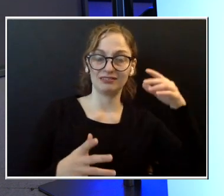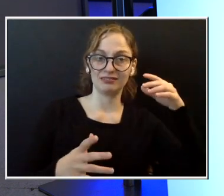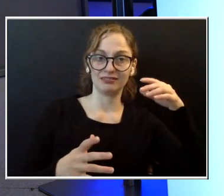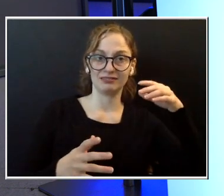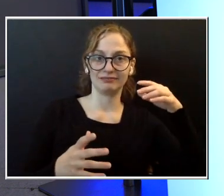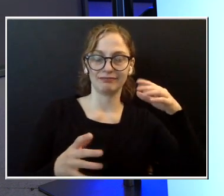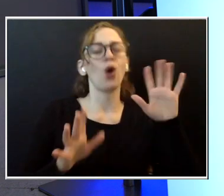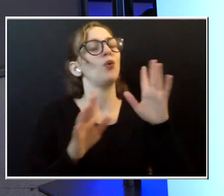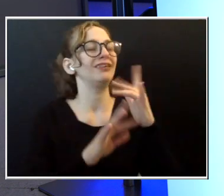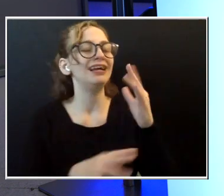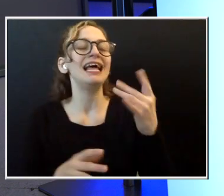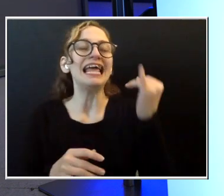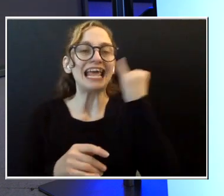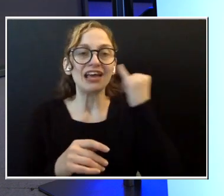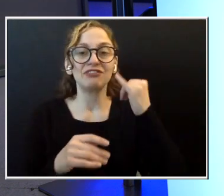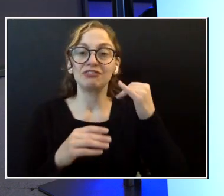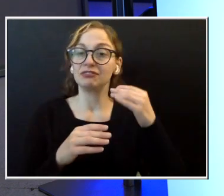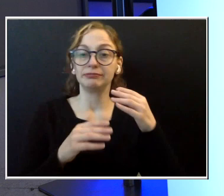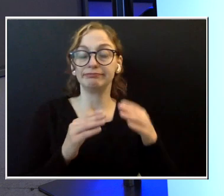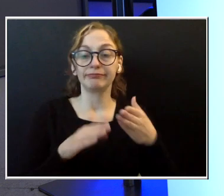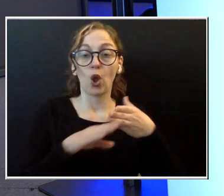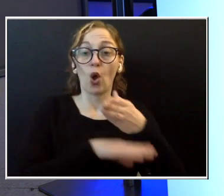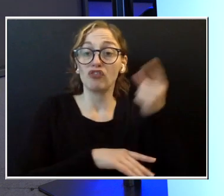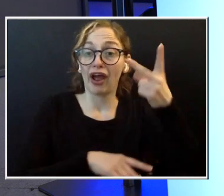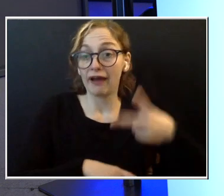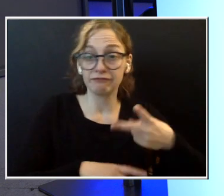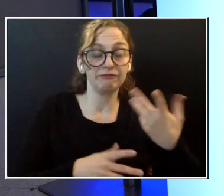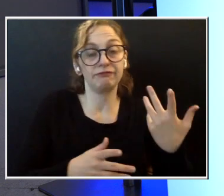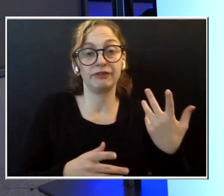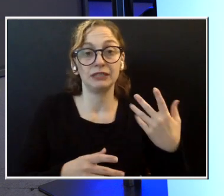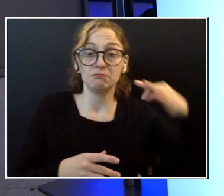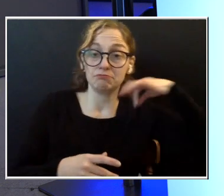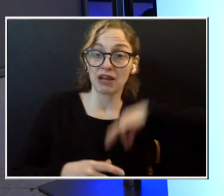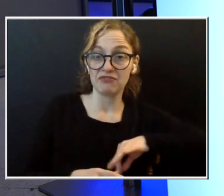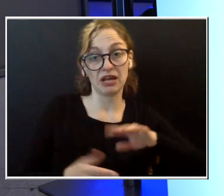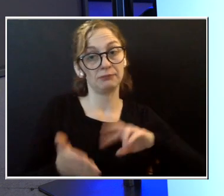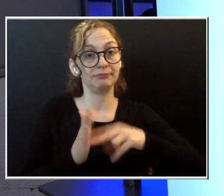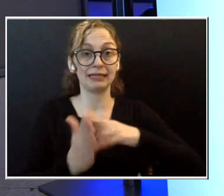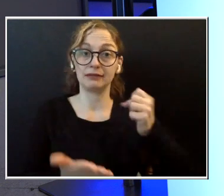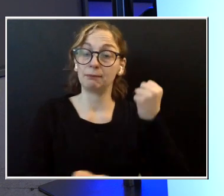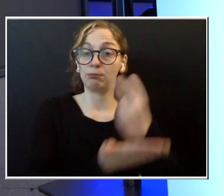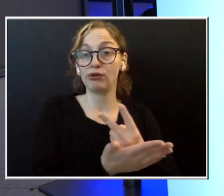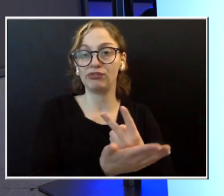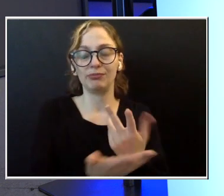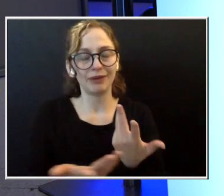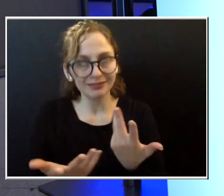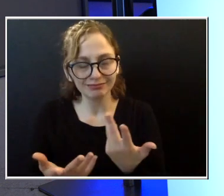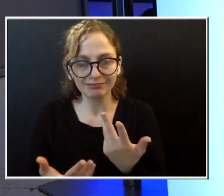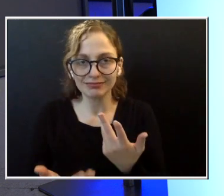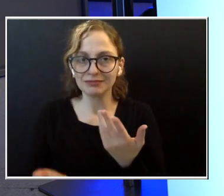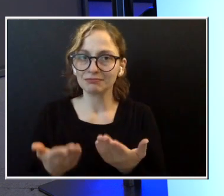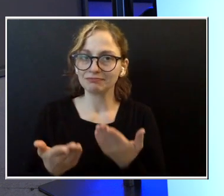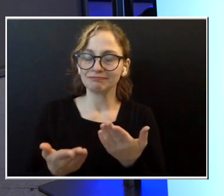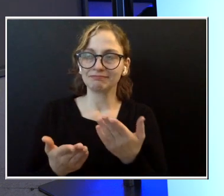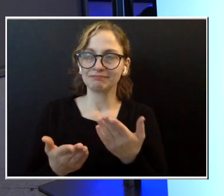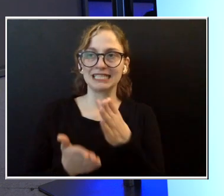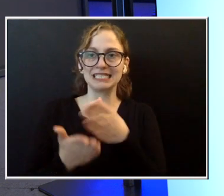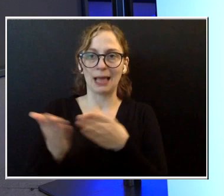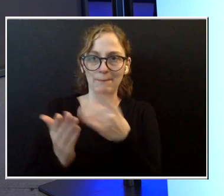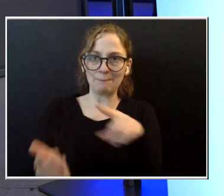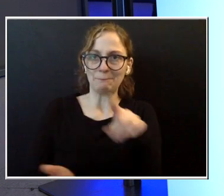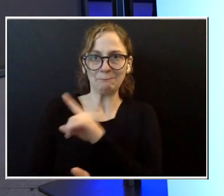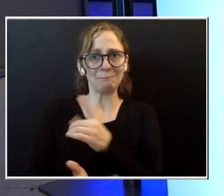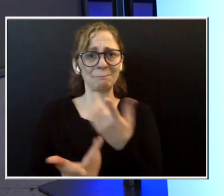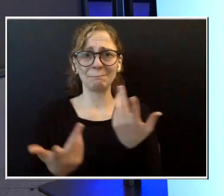a few of them, but the overall benefit seemed to be there. On the other hand, it may not have worked for other people, and that gets kind